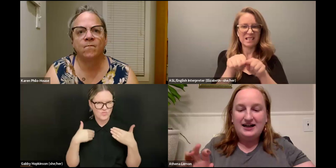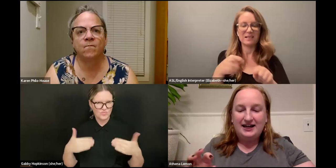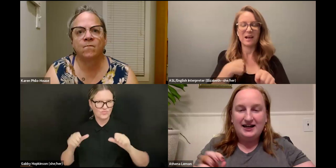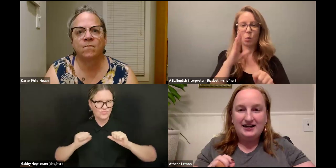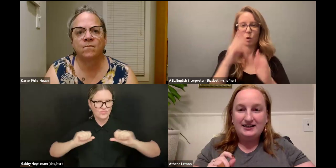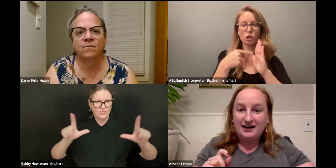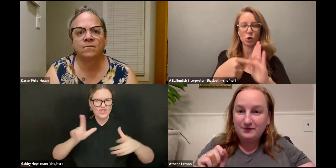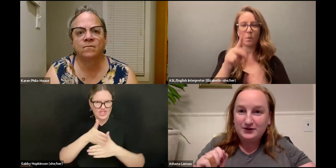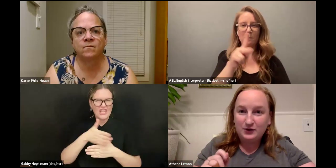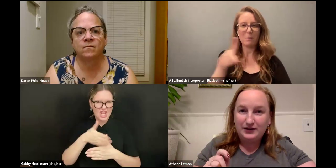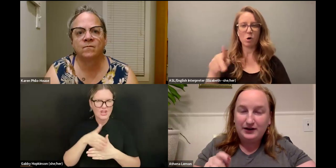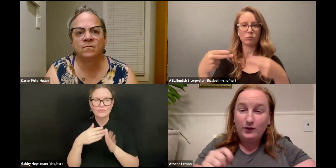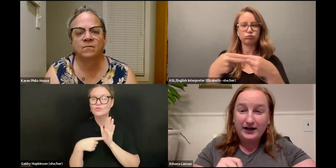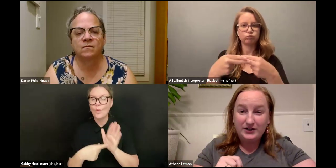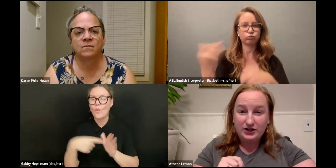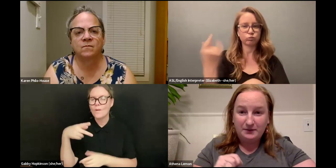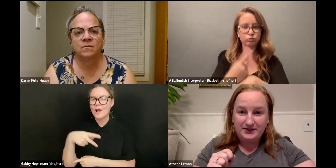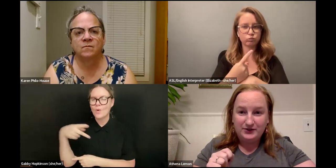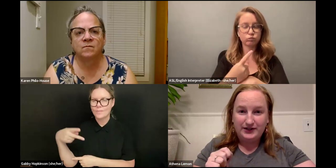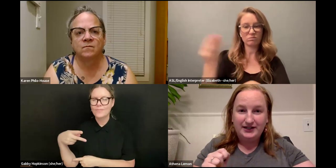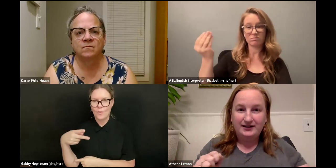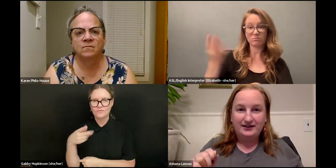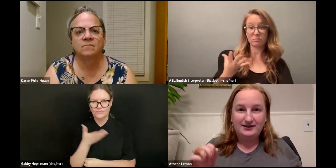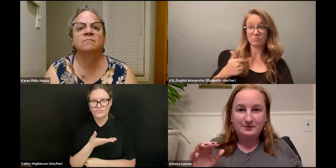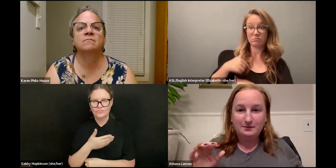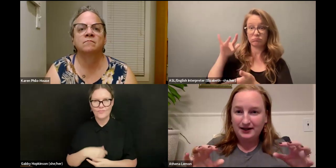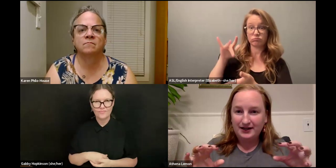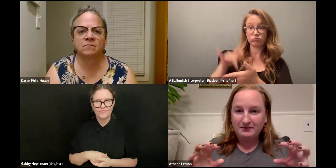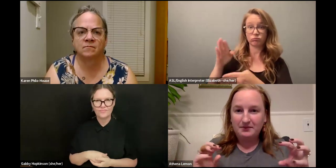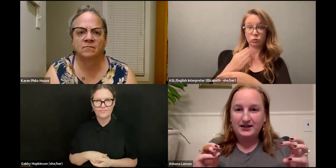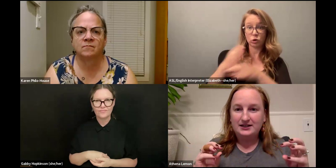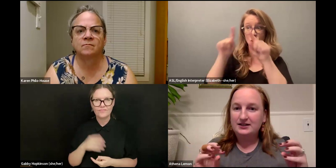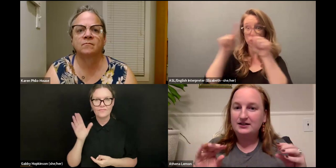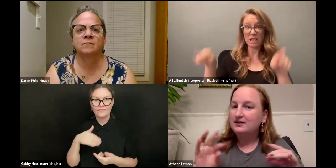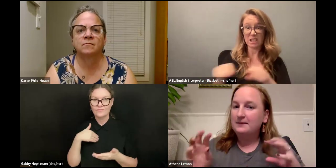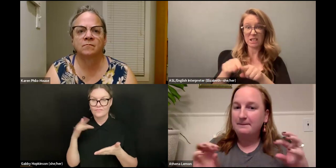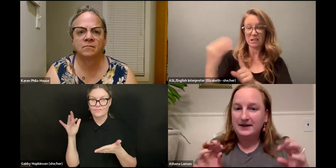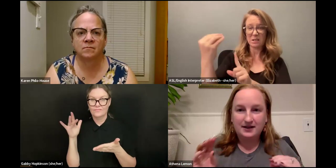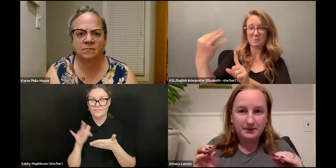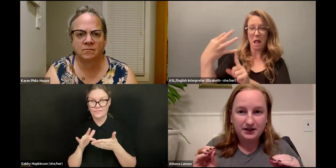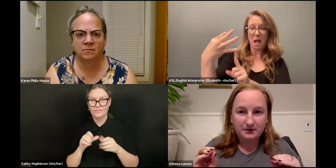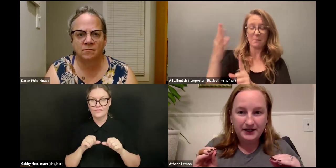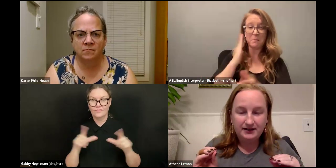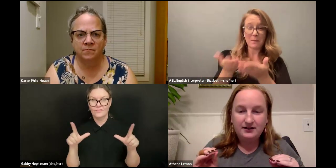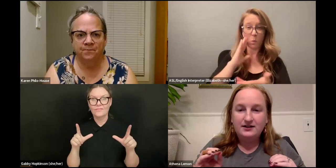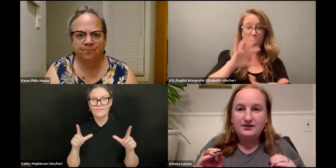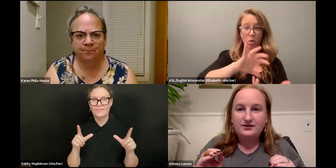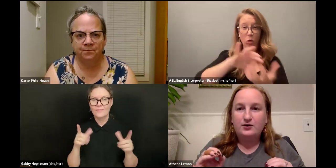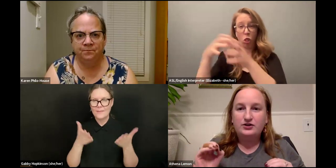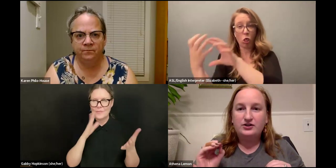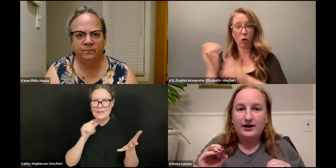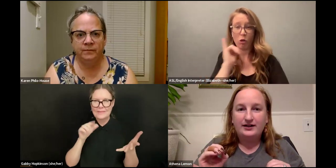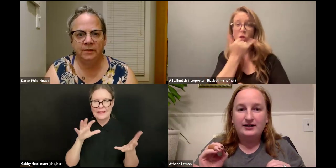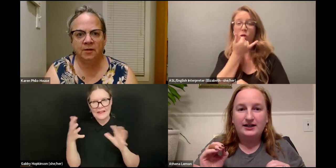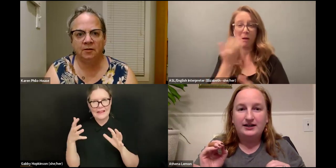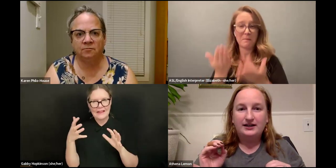today, and I've been told that when I share my screen, the spotlighting might mess up a little bit.